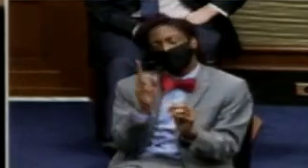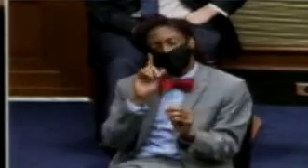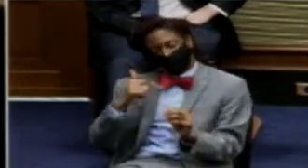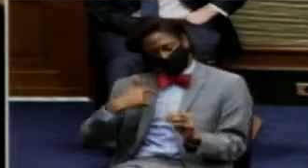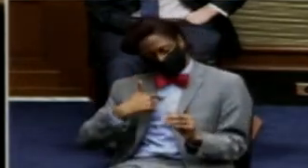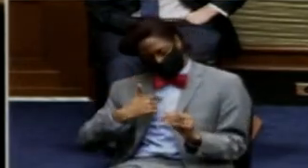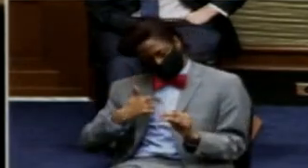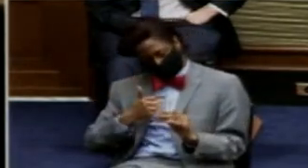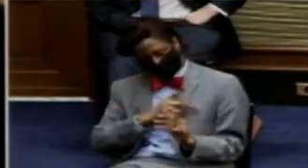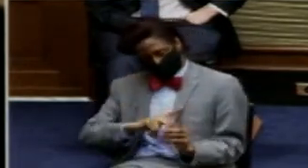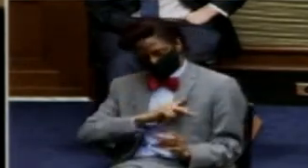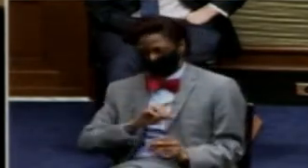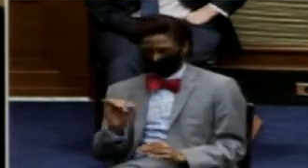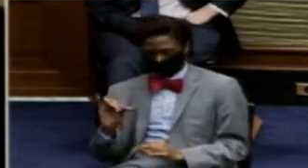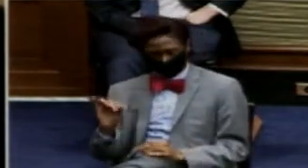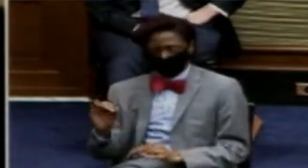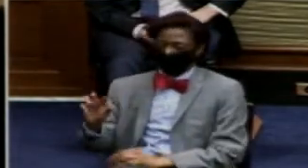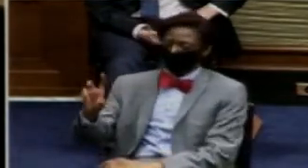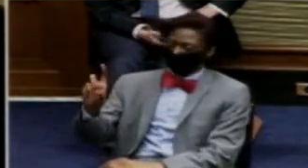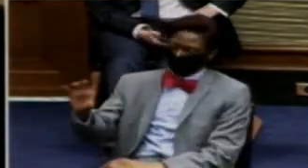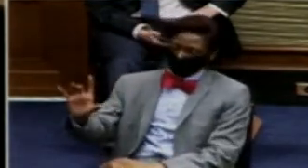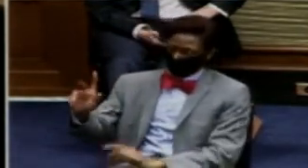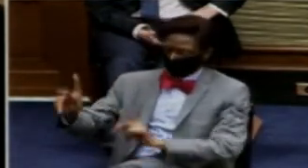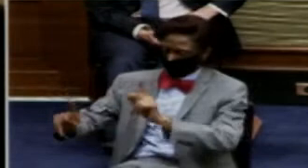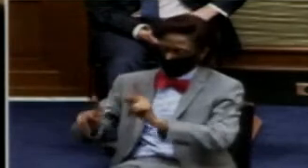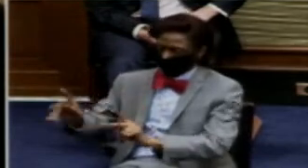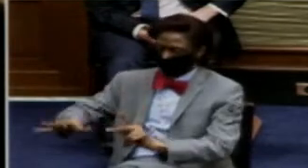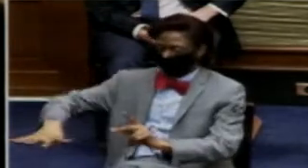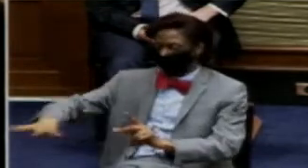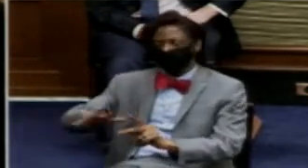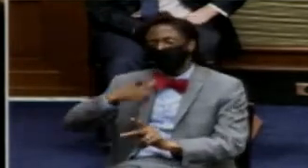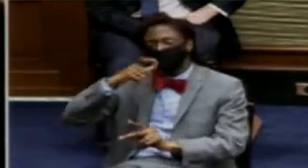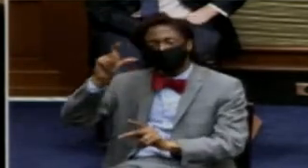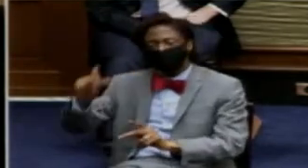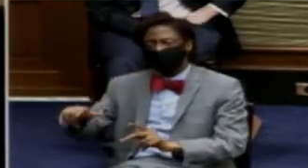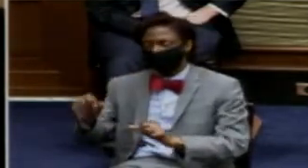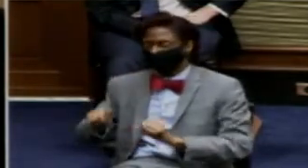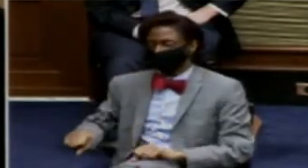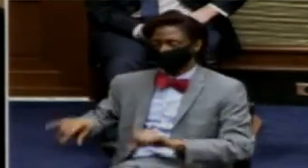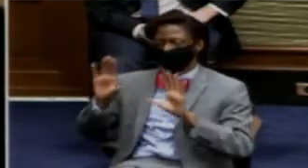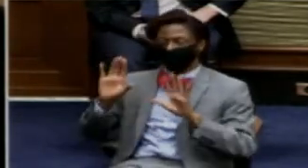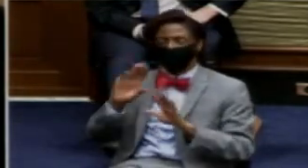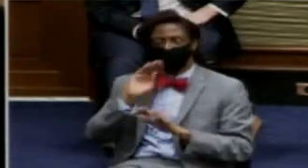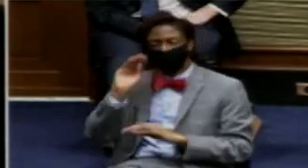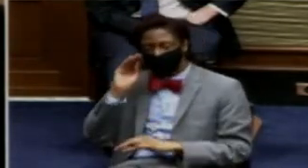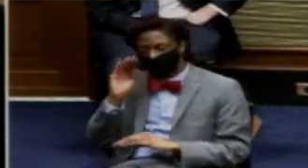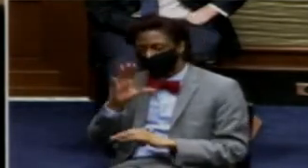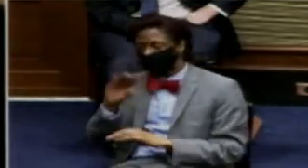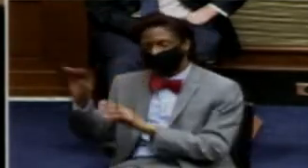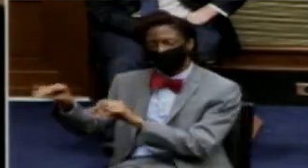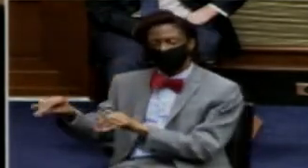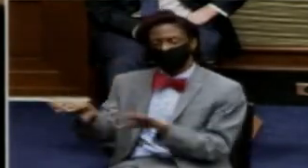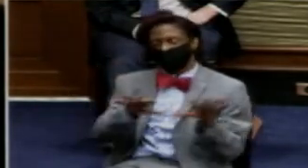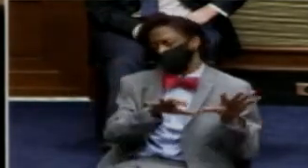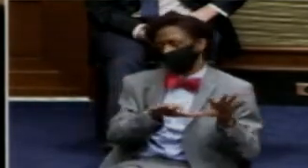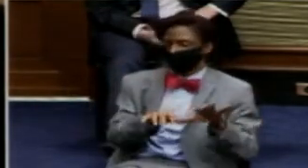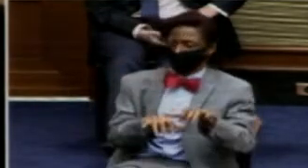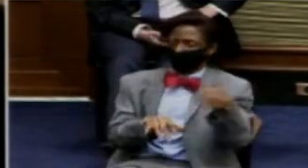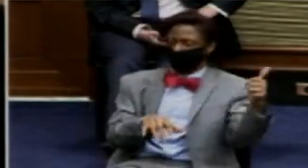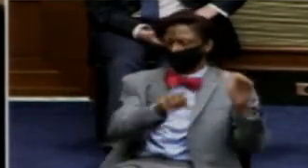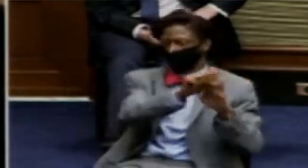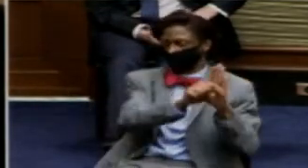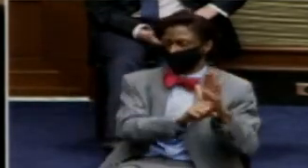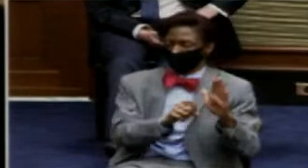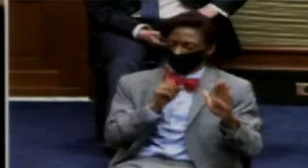level. DC residents should not have to abandon our homes and move elsewhere to secure the rights